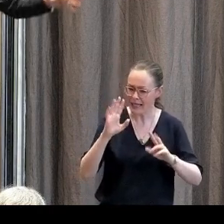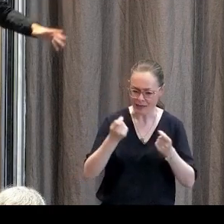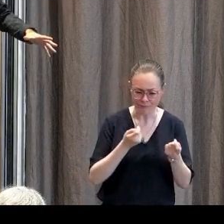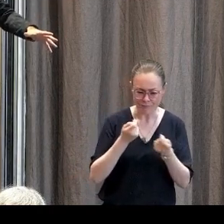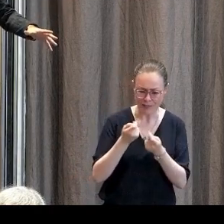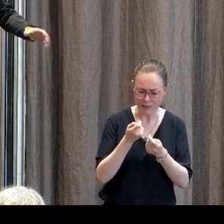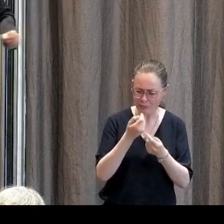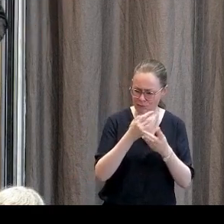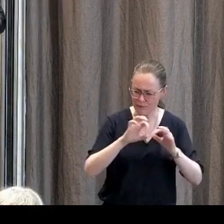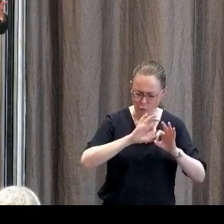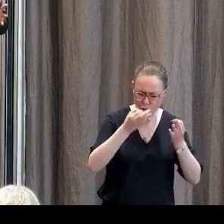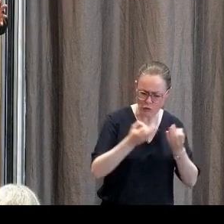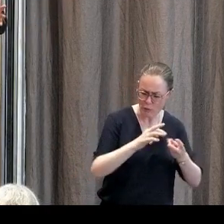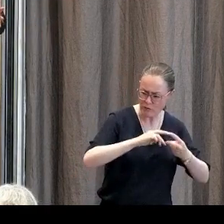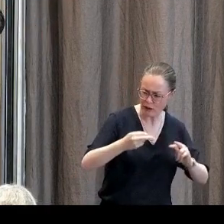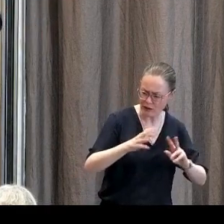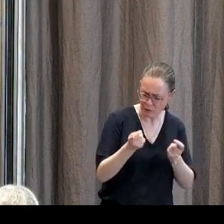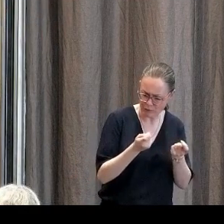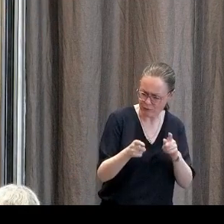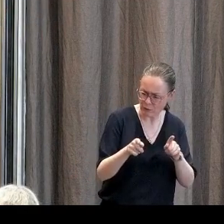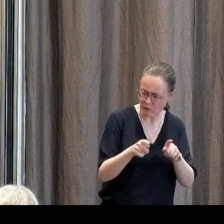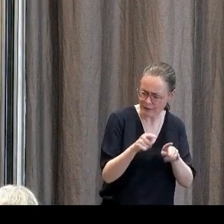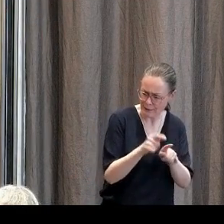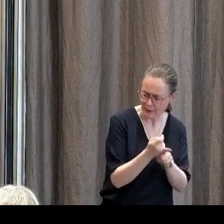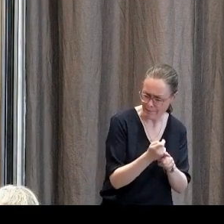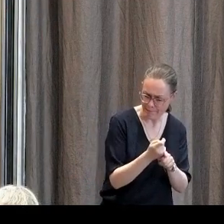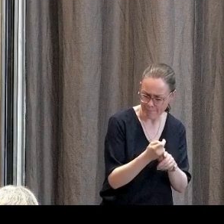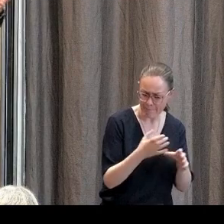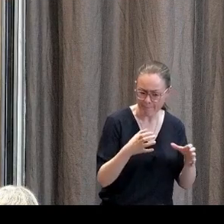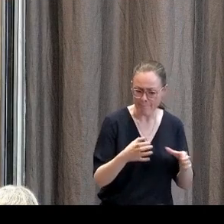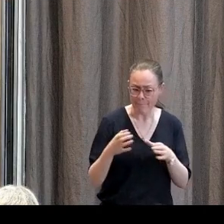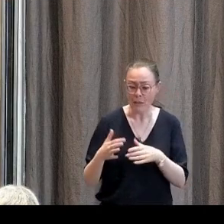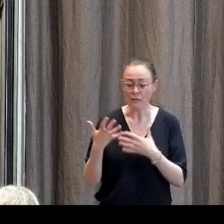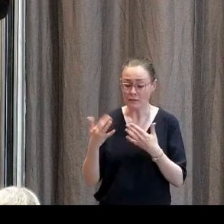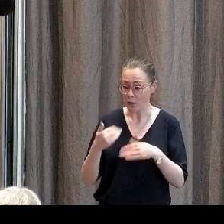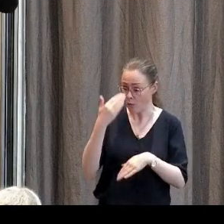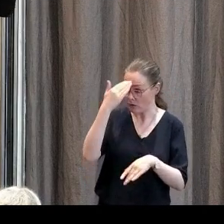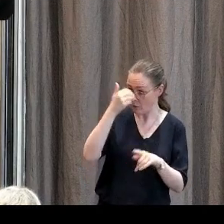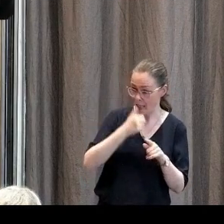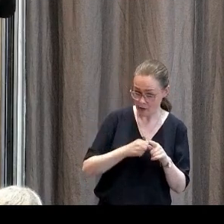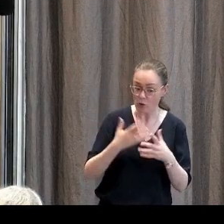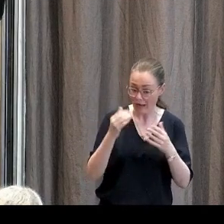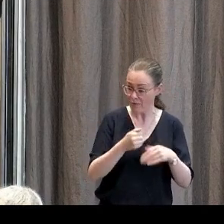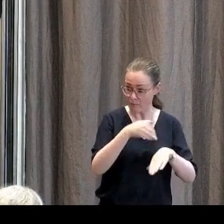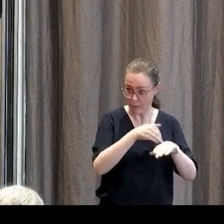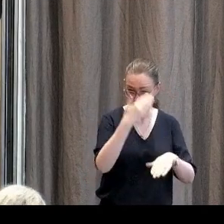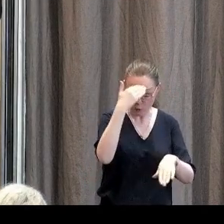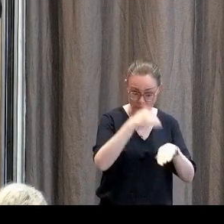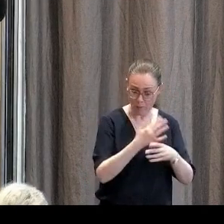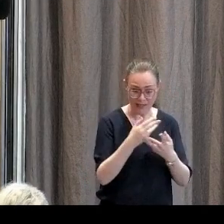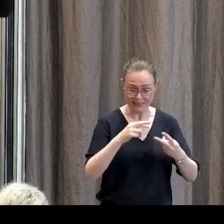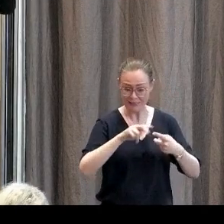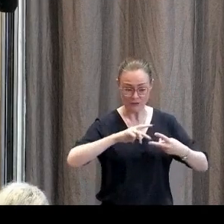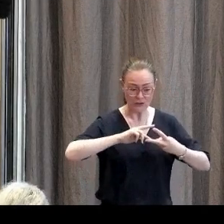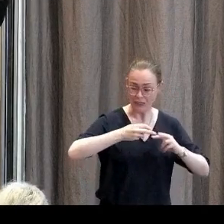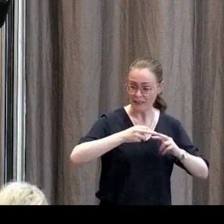whole group of genes at once. So now we've sort of got our solution, right? We've got our big problem. Lots and lots of genes